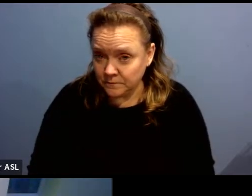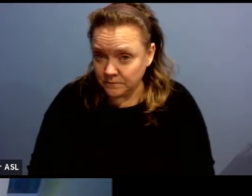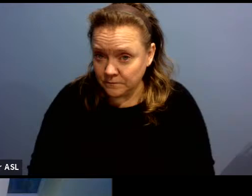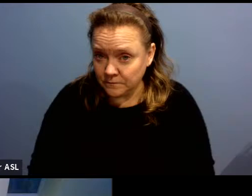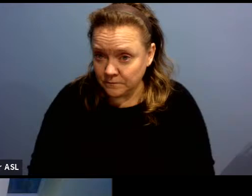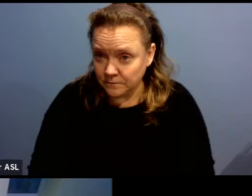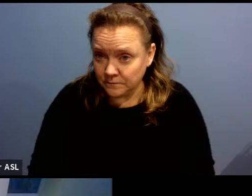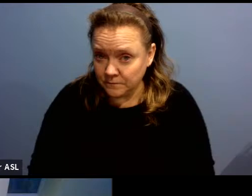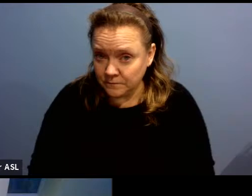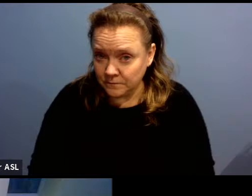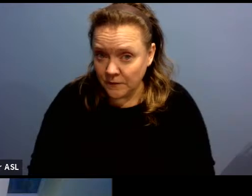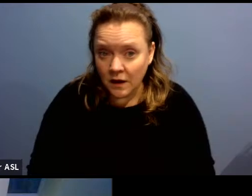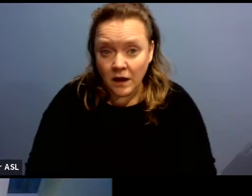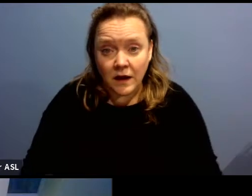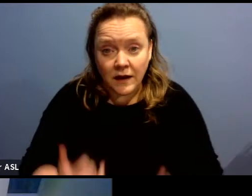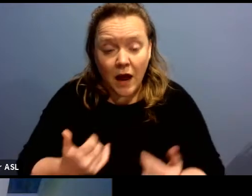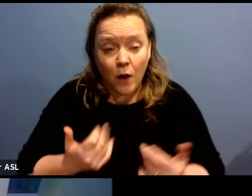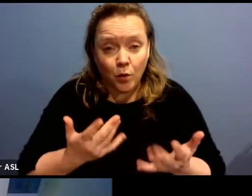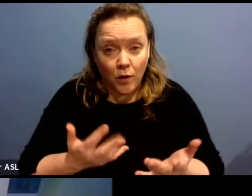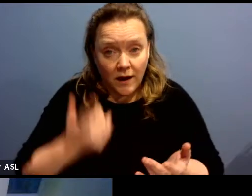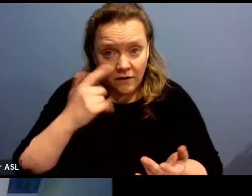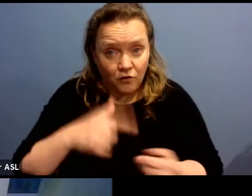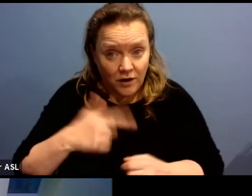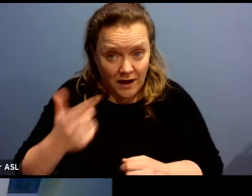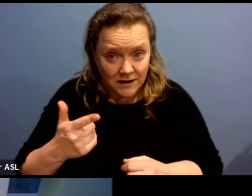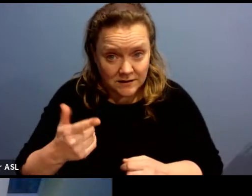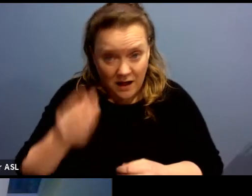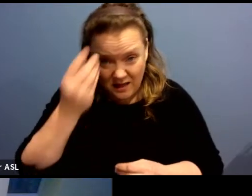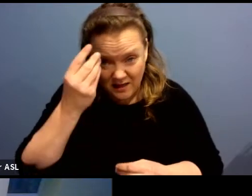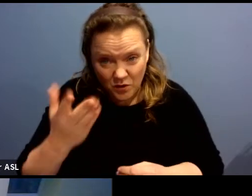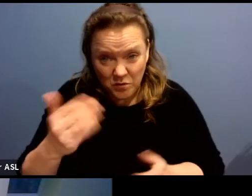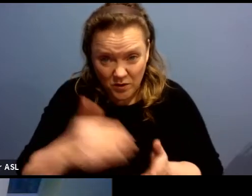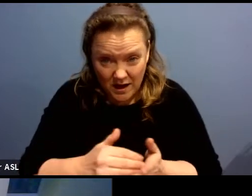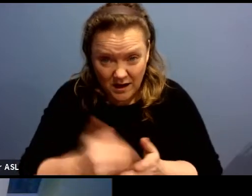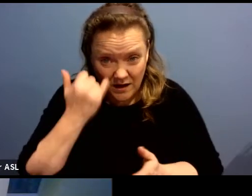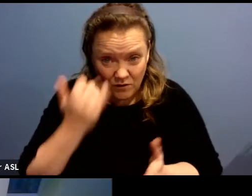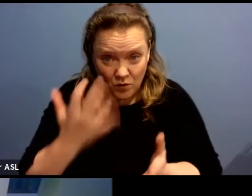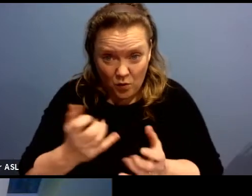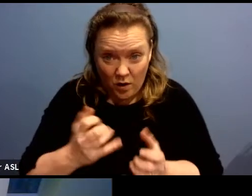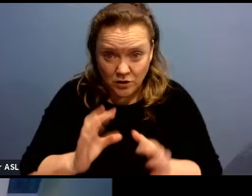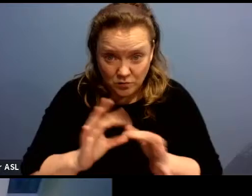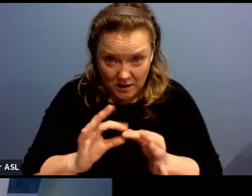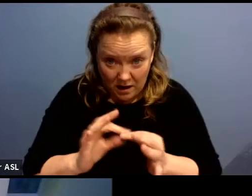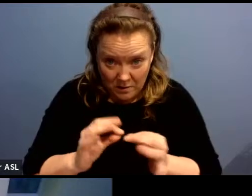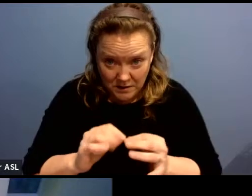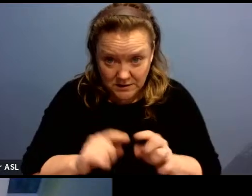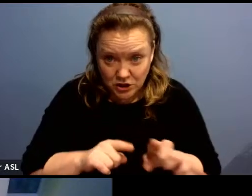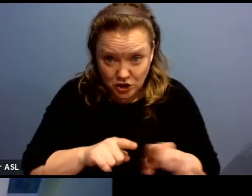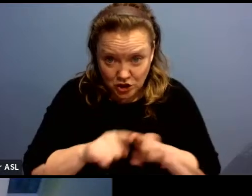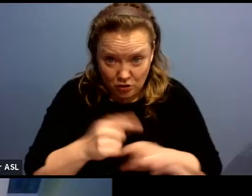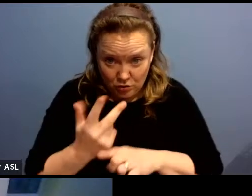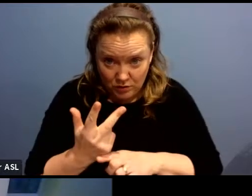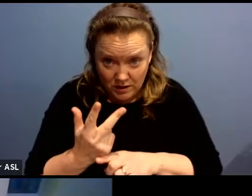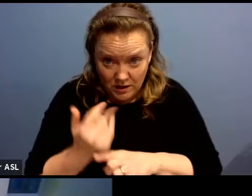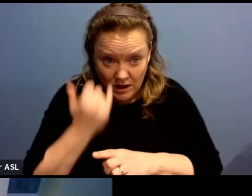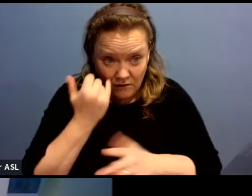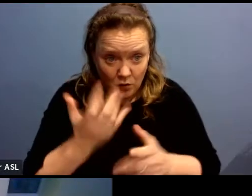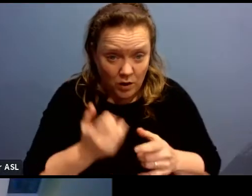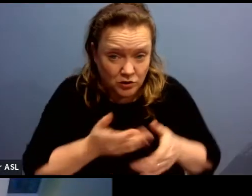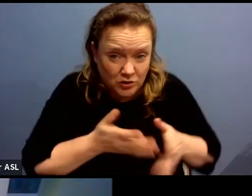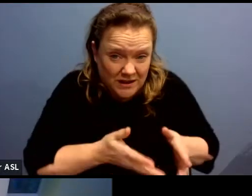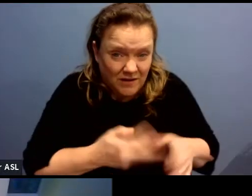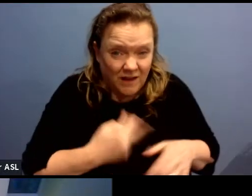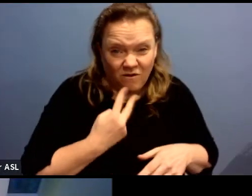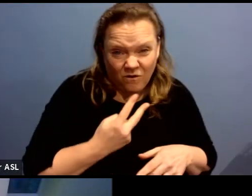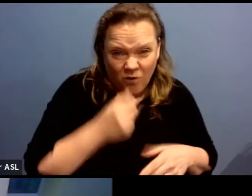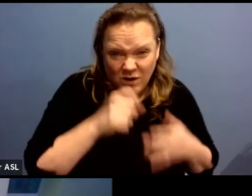We're waiting for our next speaker again. If you'd like to speak, please push *3. And if you'd like to leave a voicemail with your testimony, please